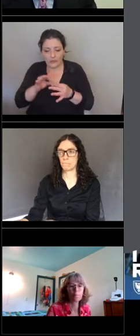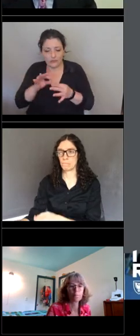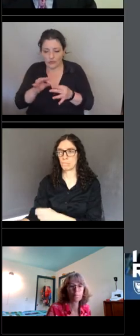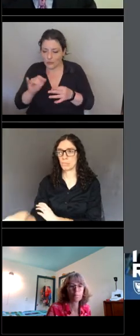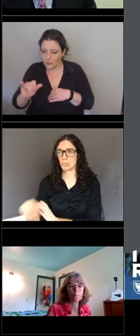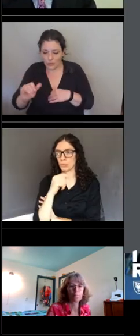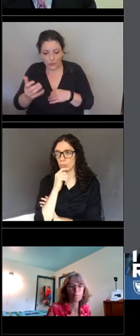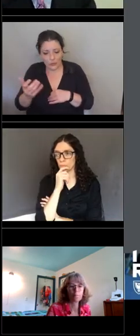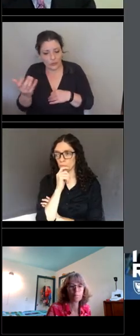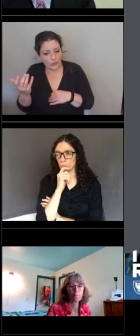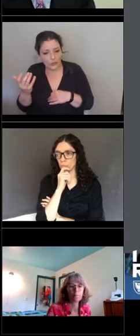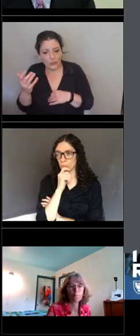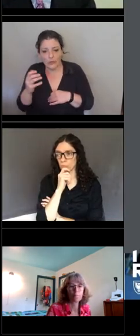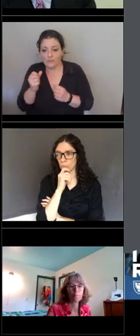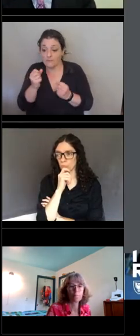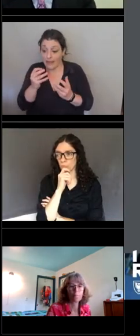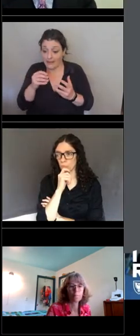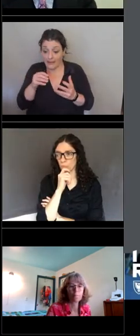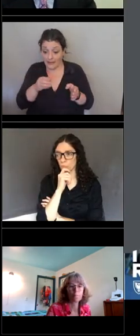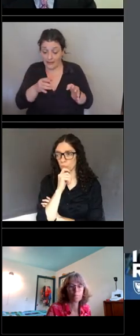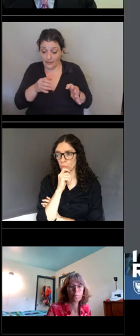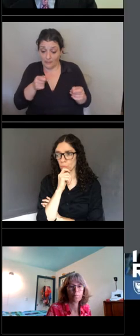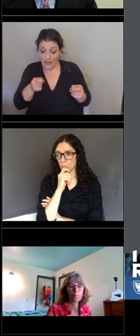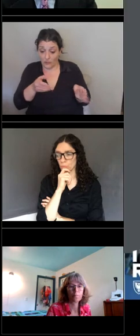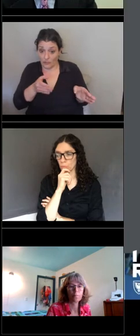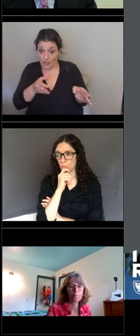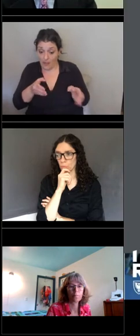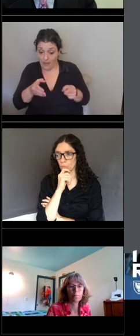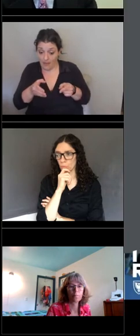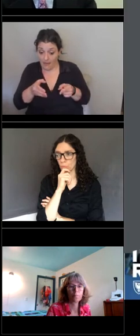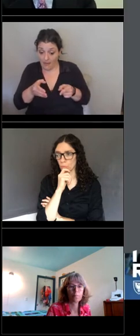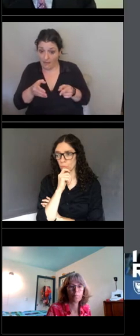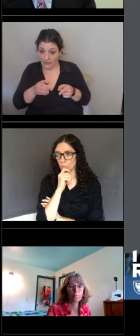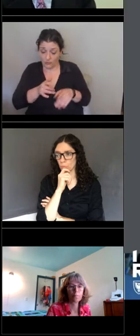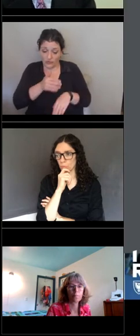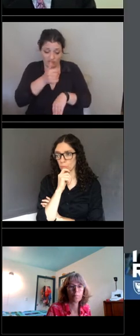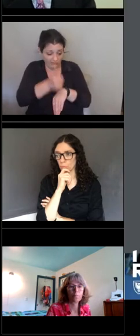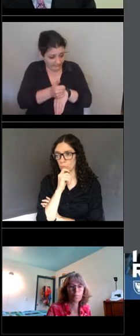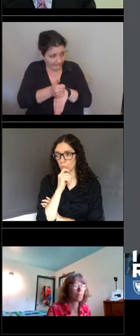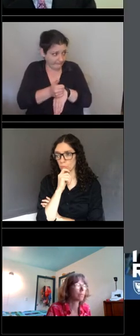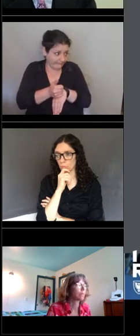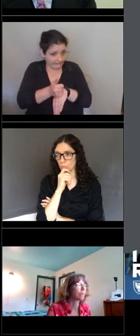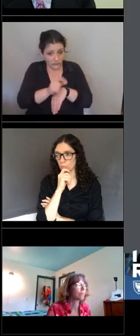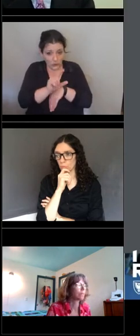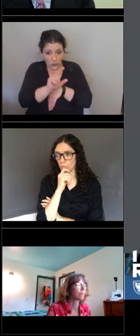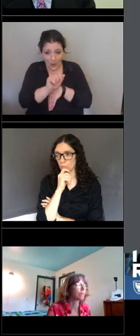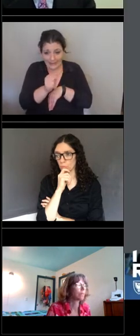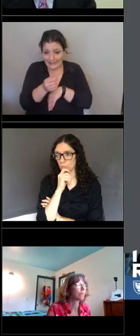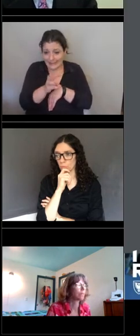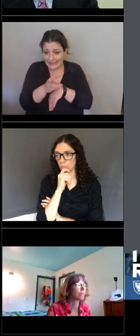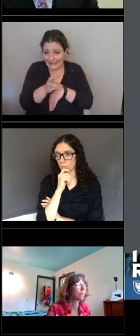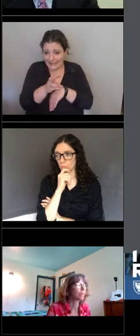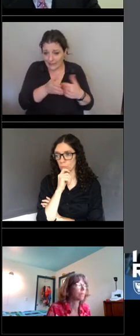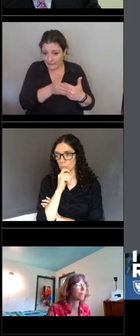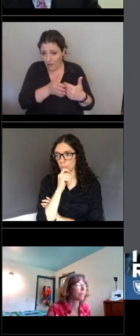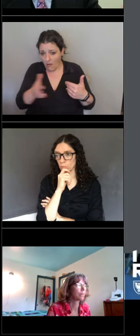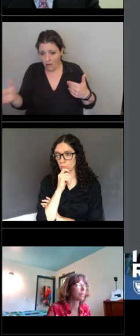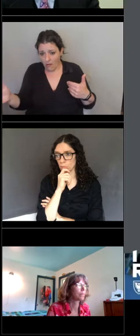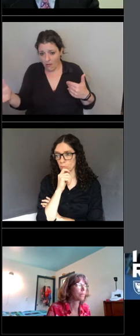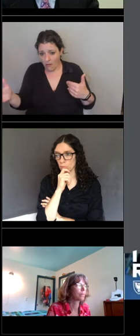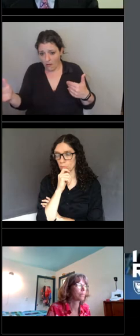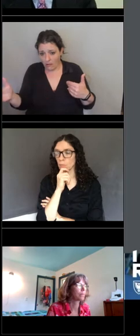these management plans date from 2016 and on. So there are always, as you say,